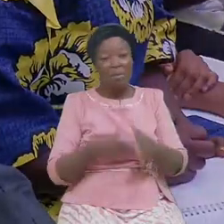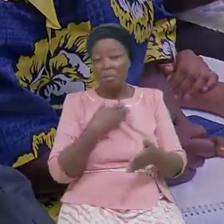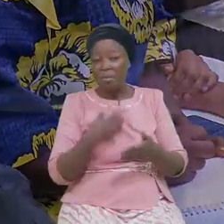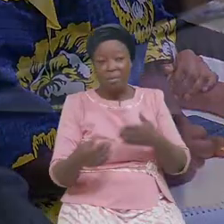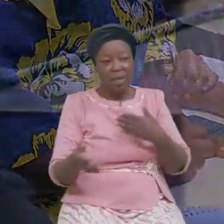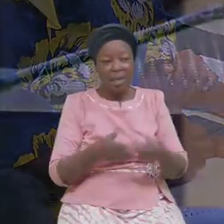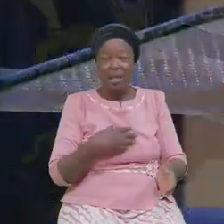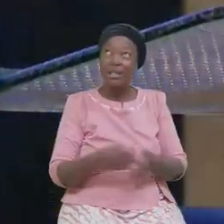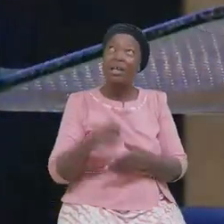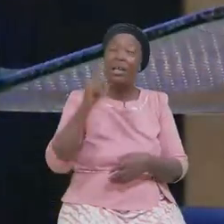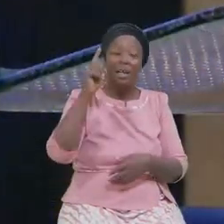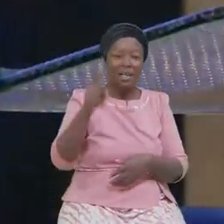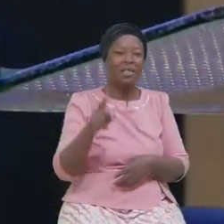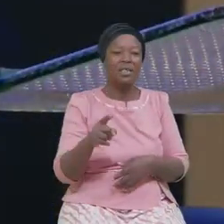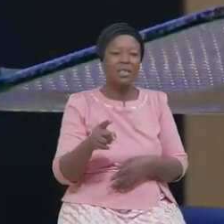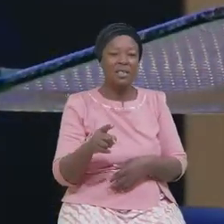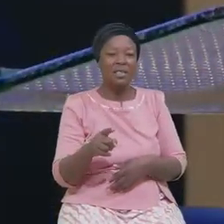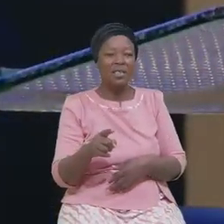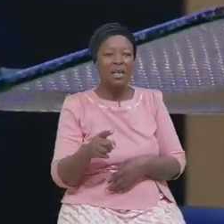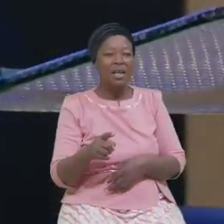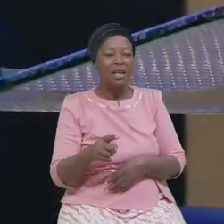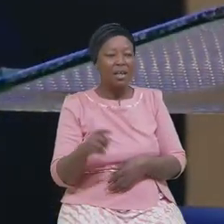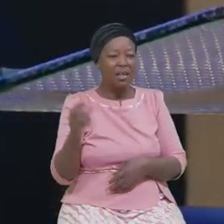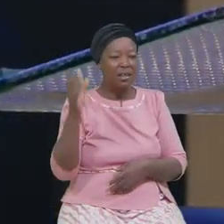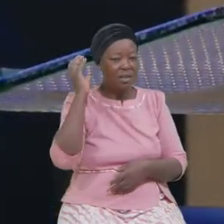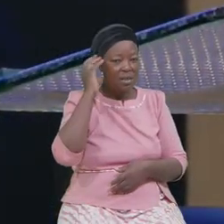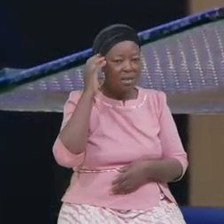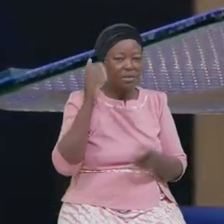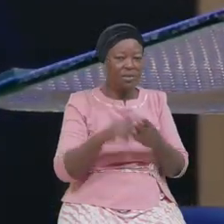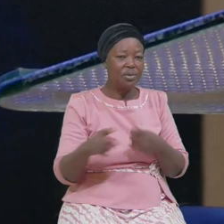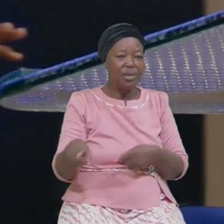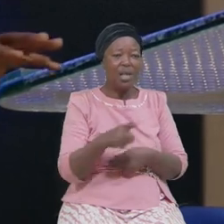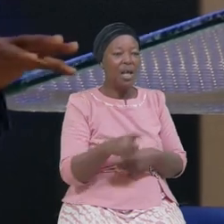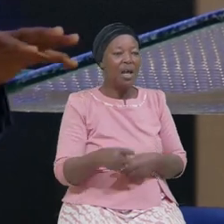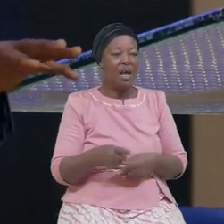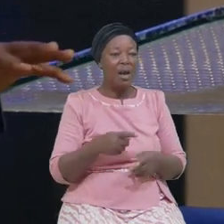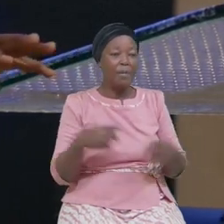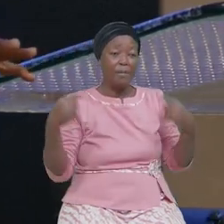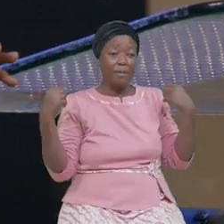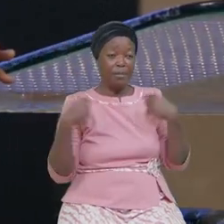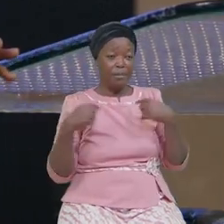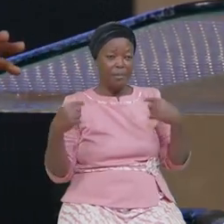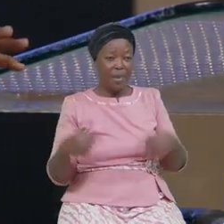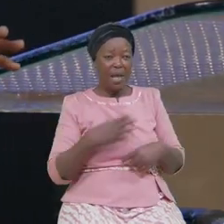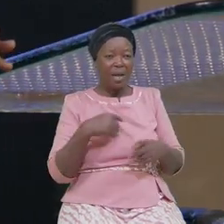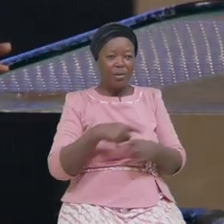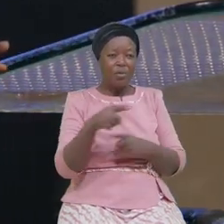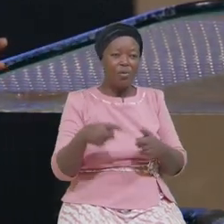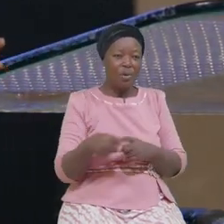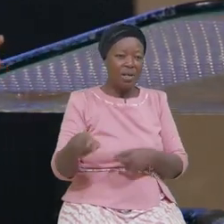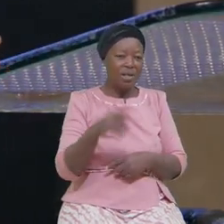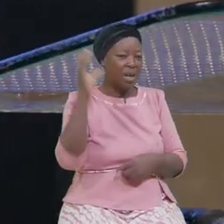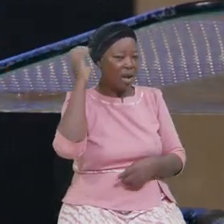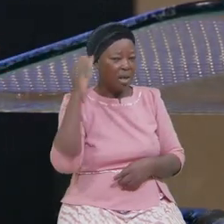nevertheless, he regarded their affliction. And when he heard their